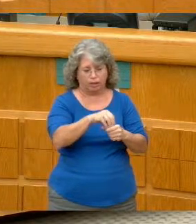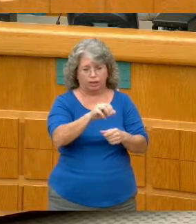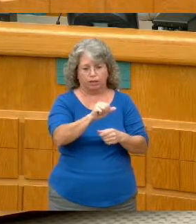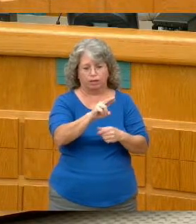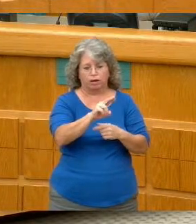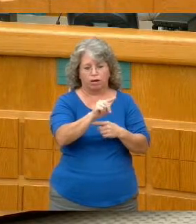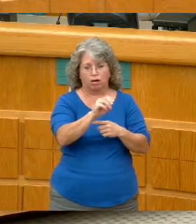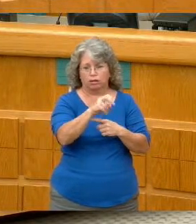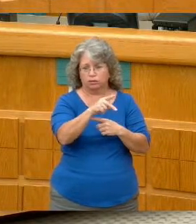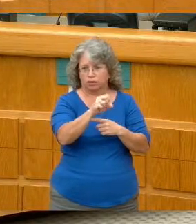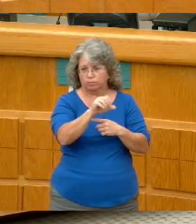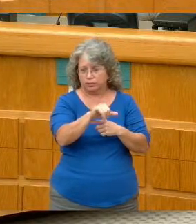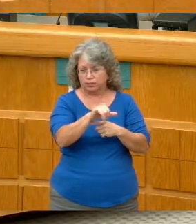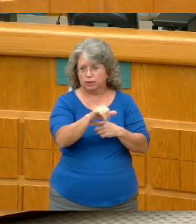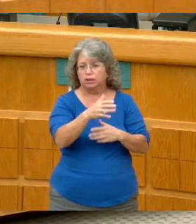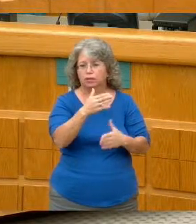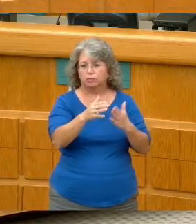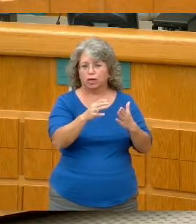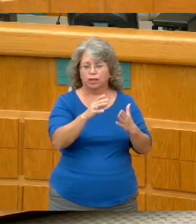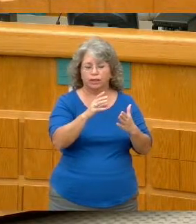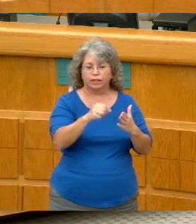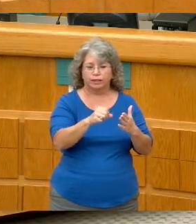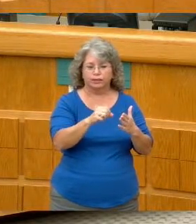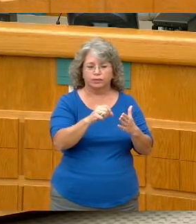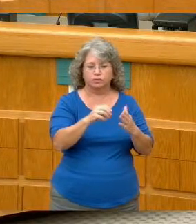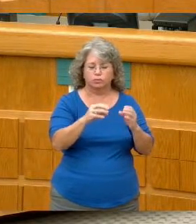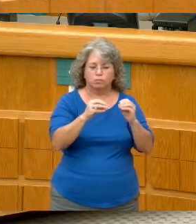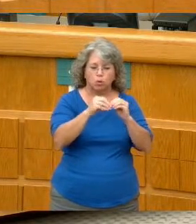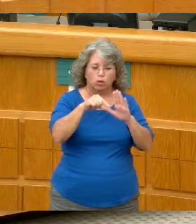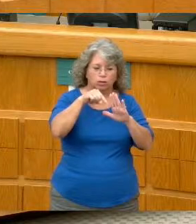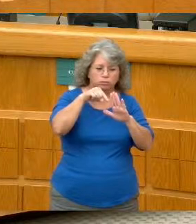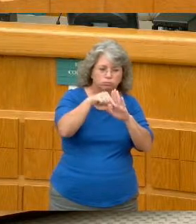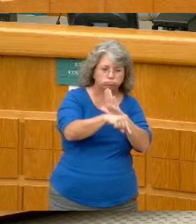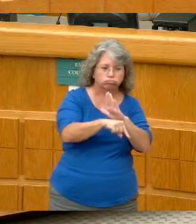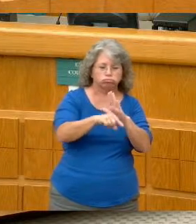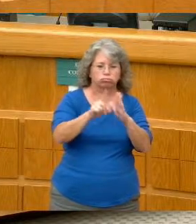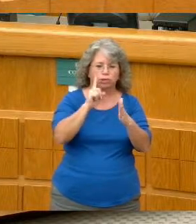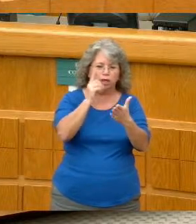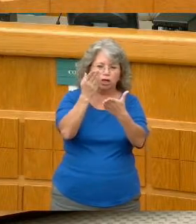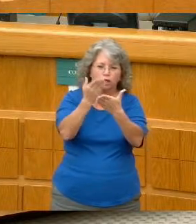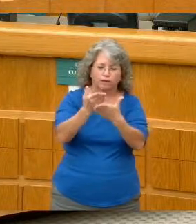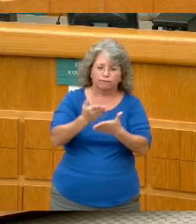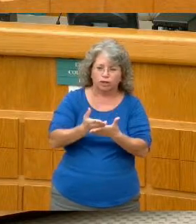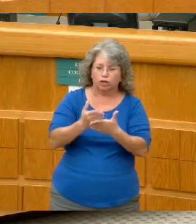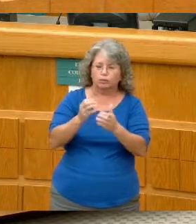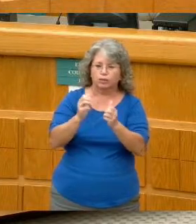they need to verify, and probably they need to confirm with state